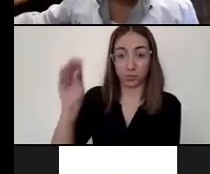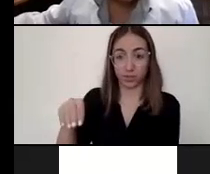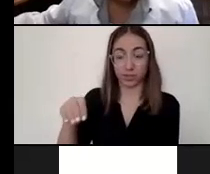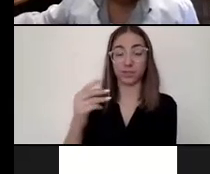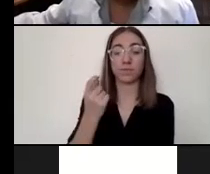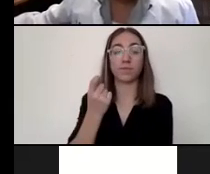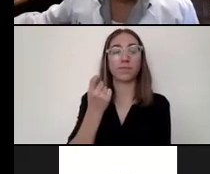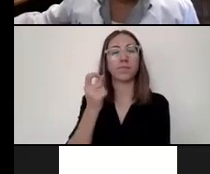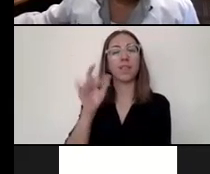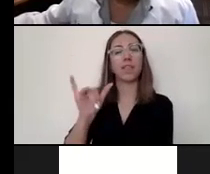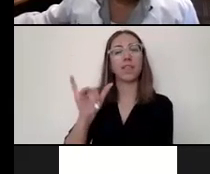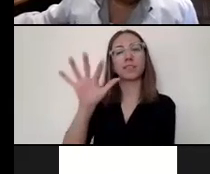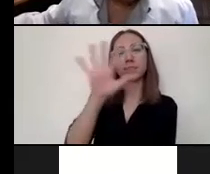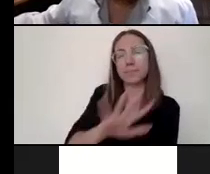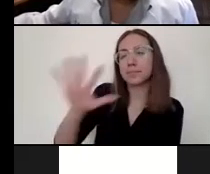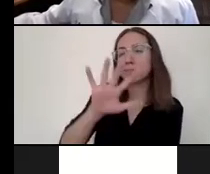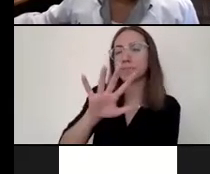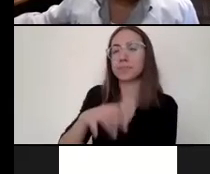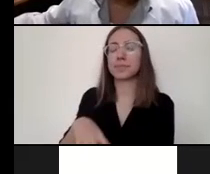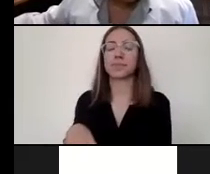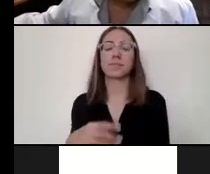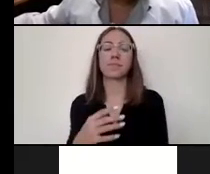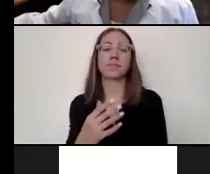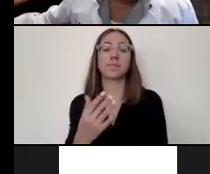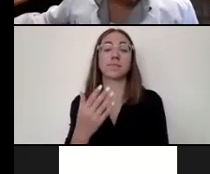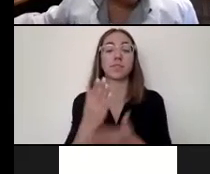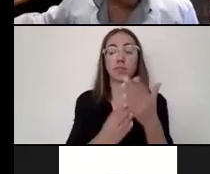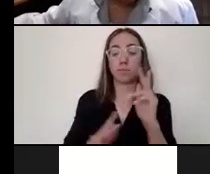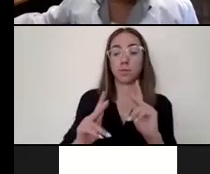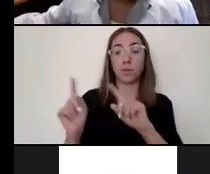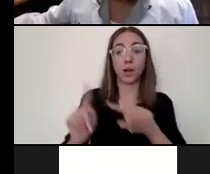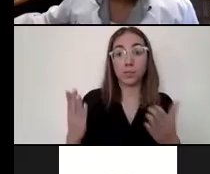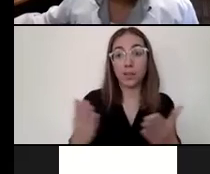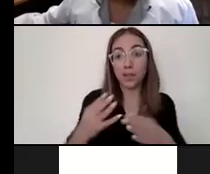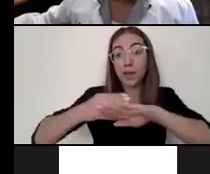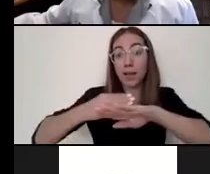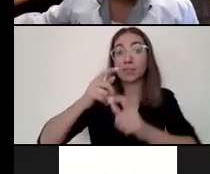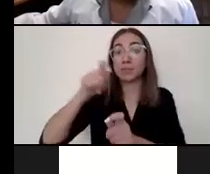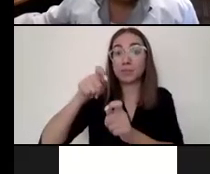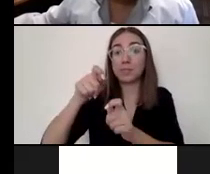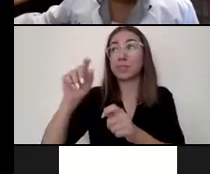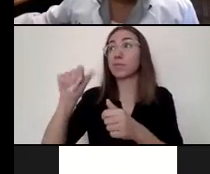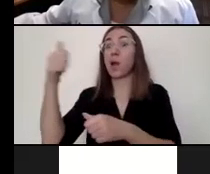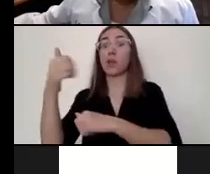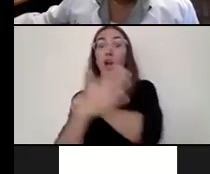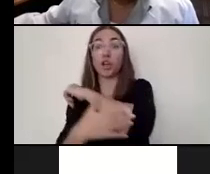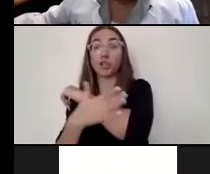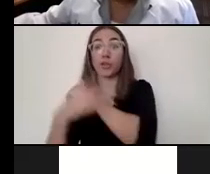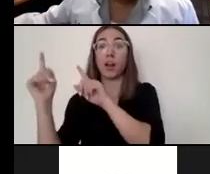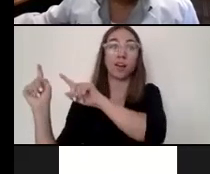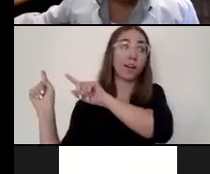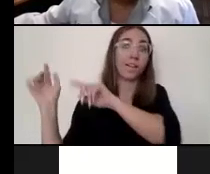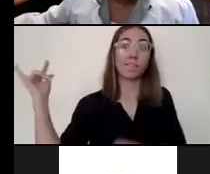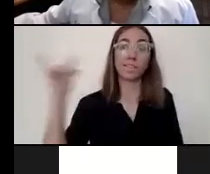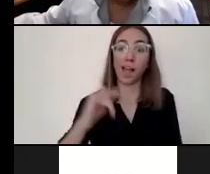an overestimate, because we certainly have some people come here to Miami specifically from other countries to get the vaccines. So maybe this